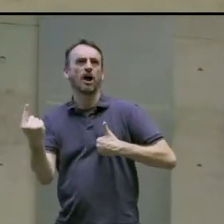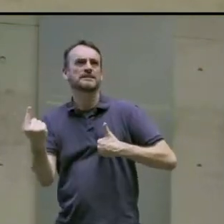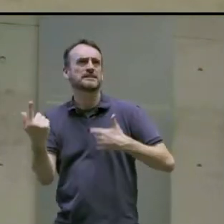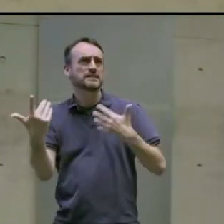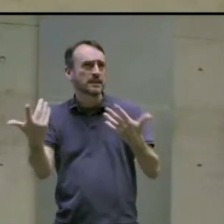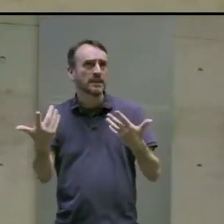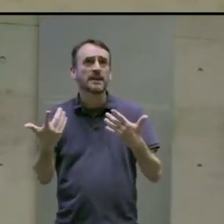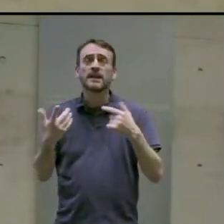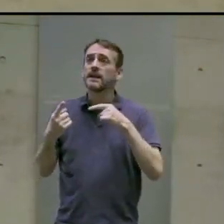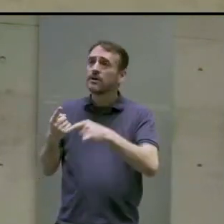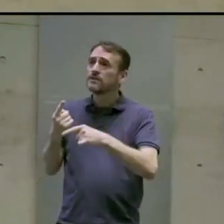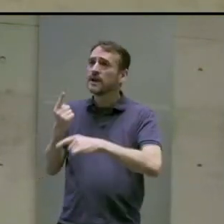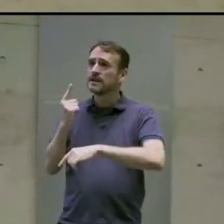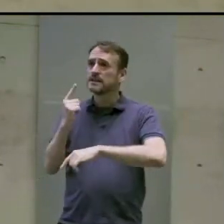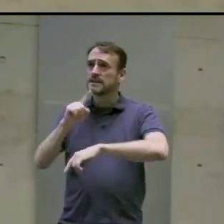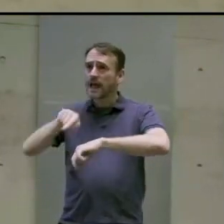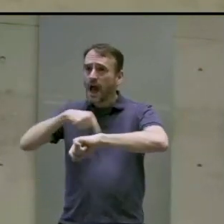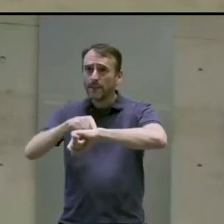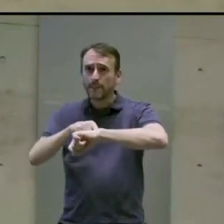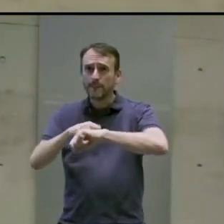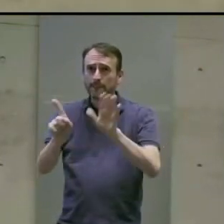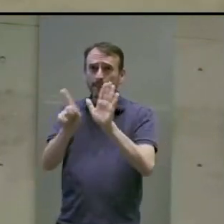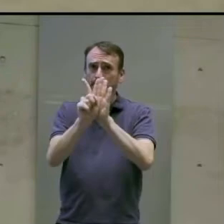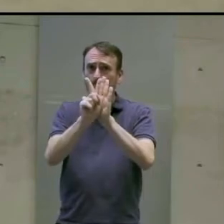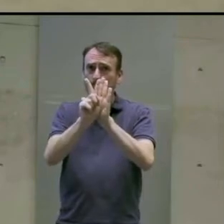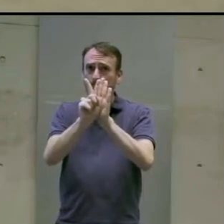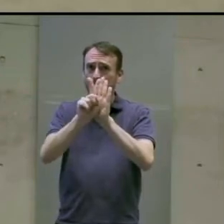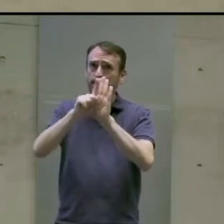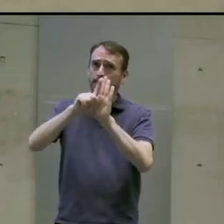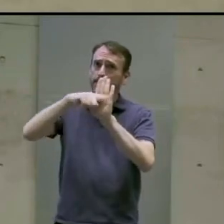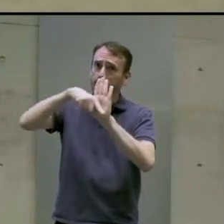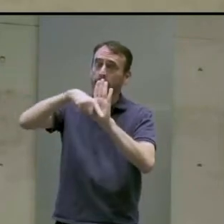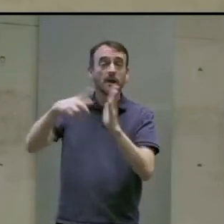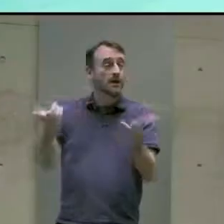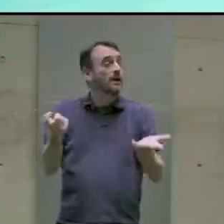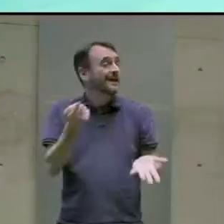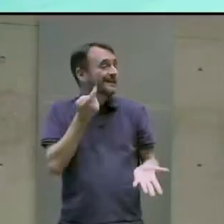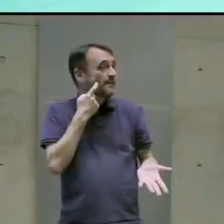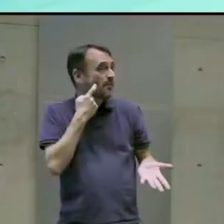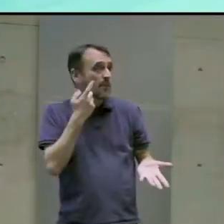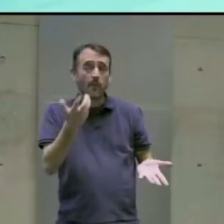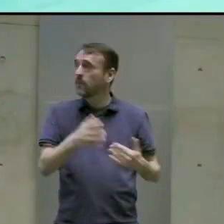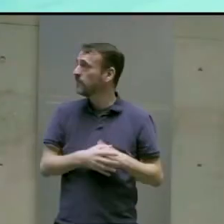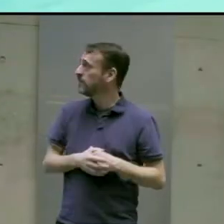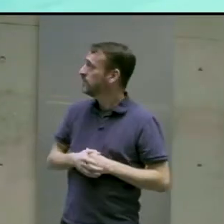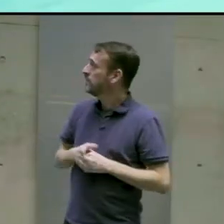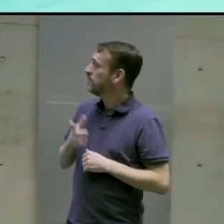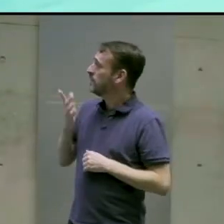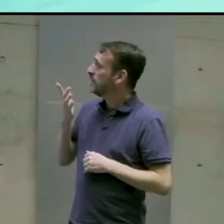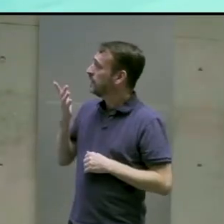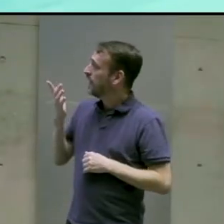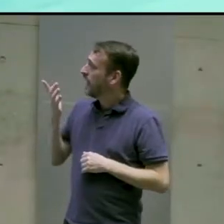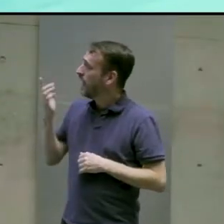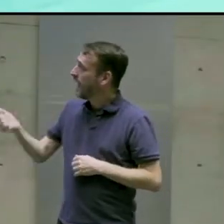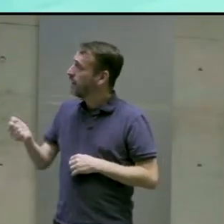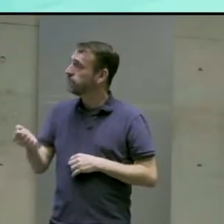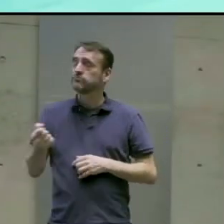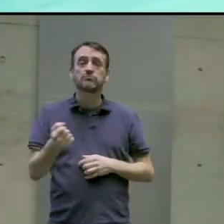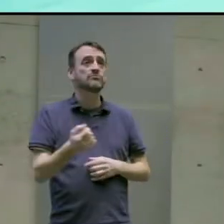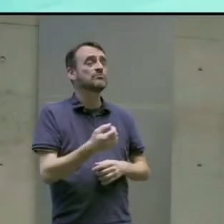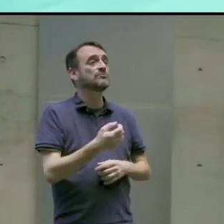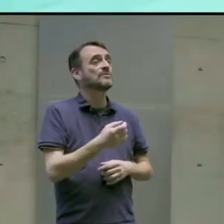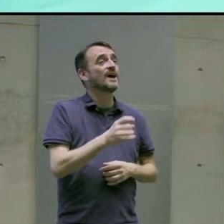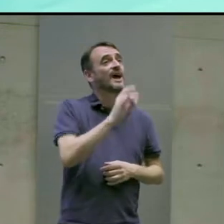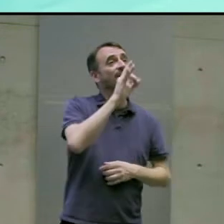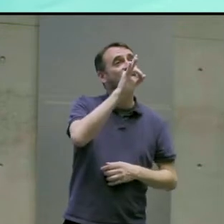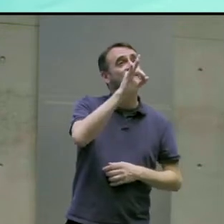choices in them, and they're styled like this. So they're quite simple. There is a venomous starfish. What do? Do you stand on it,